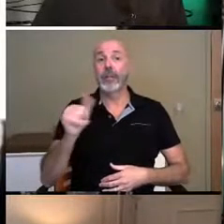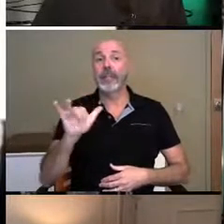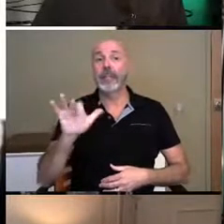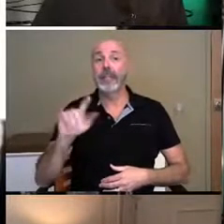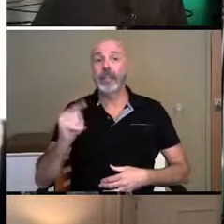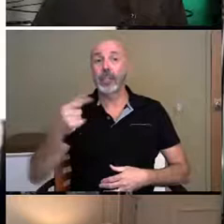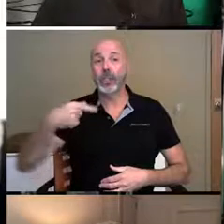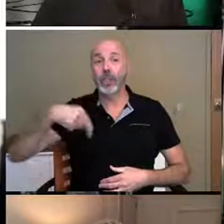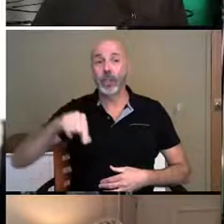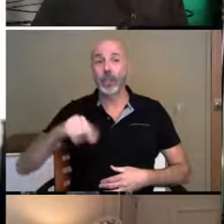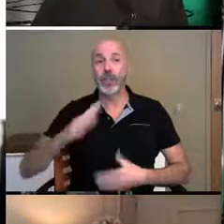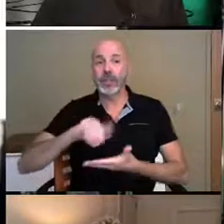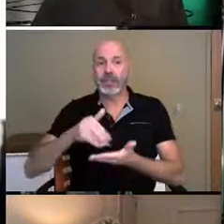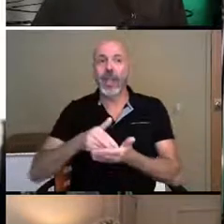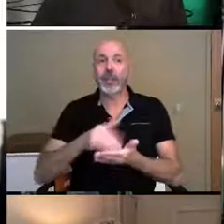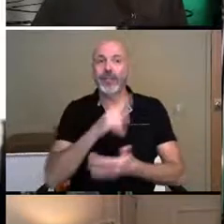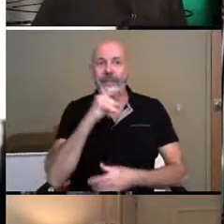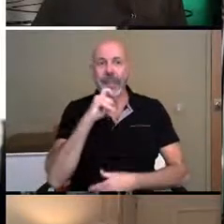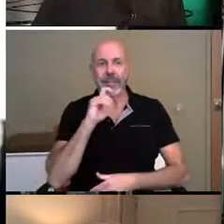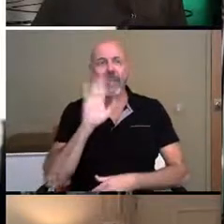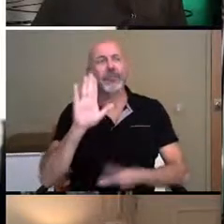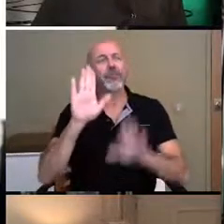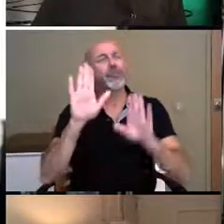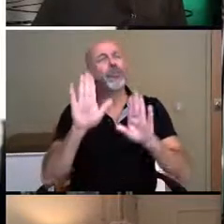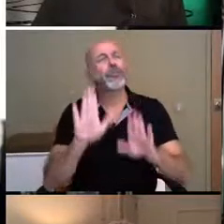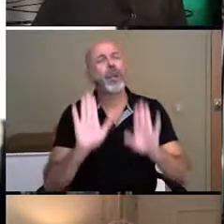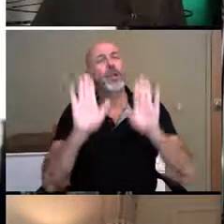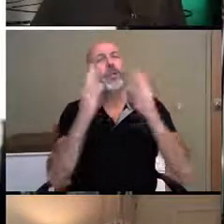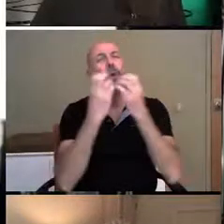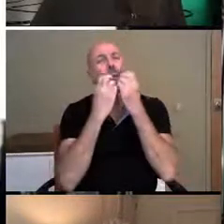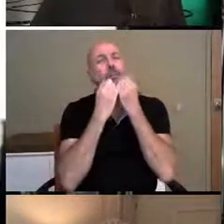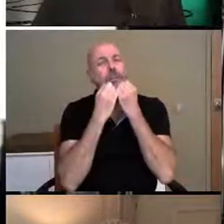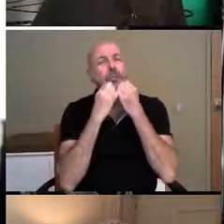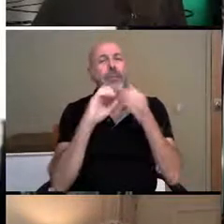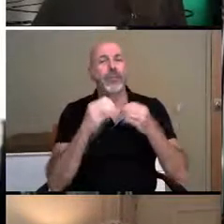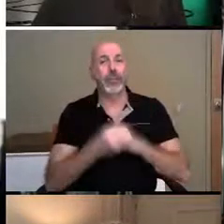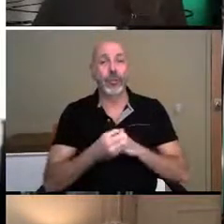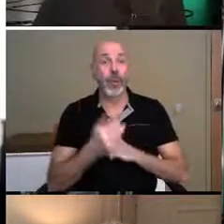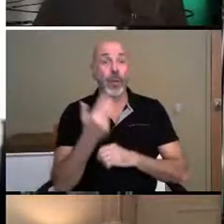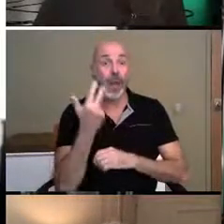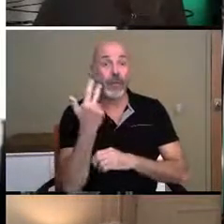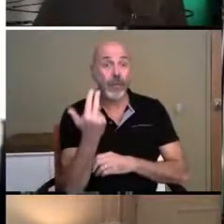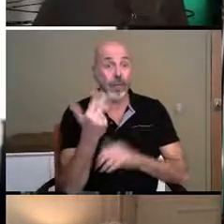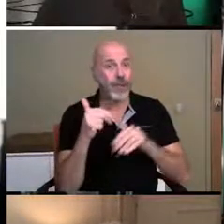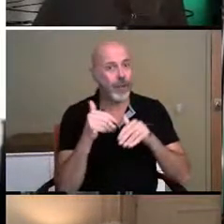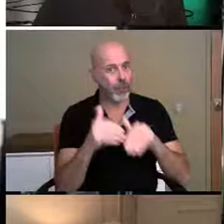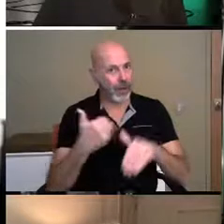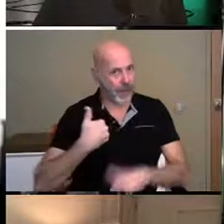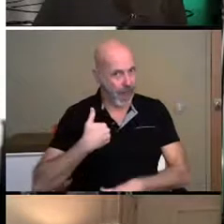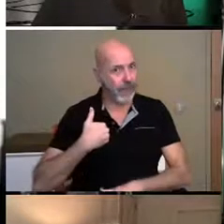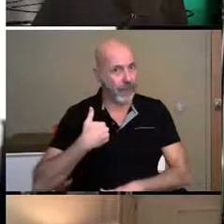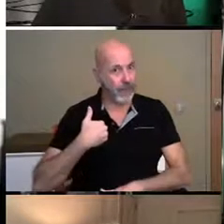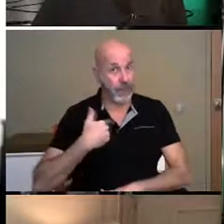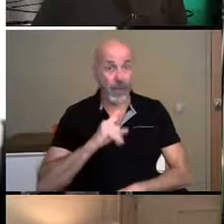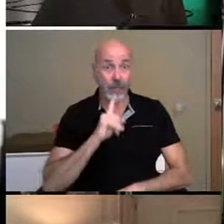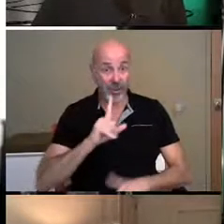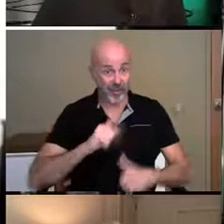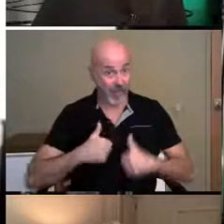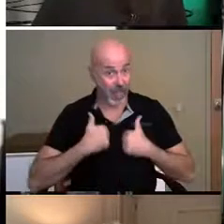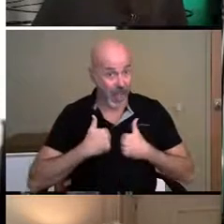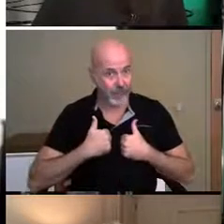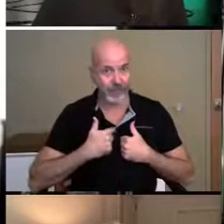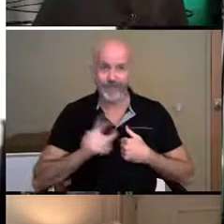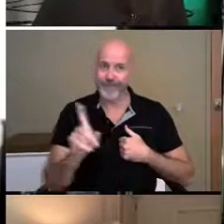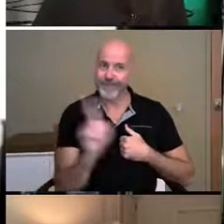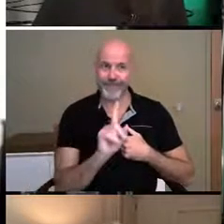worthy organization. We're going to have three Pride parades instead of one, but none of them are in person. Promo Homo